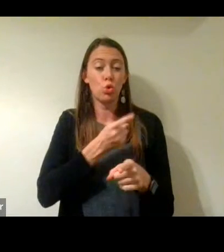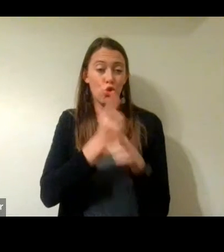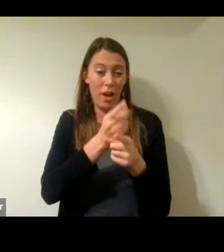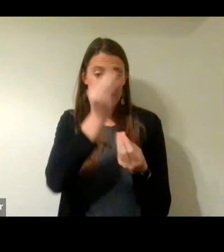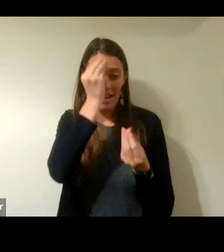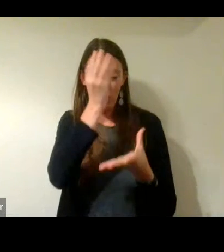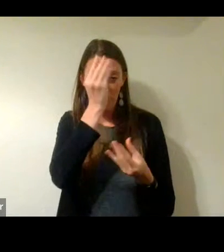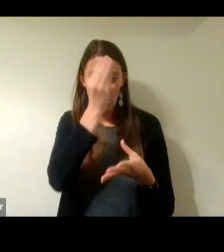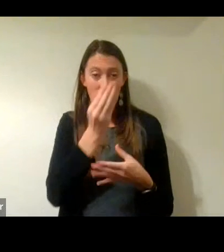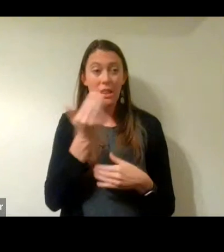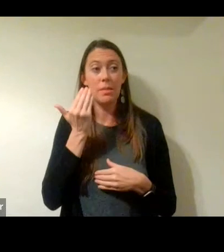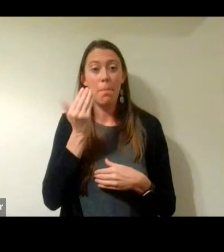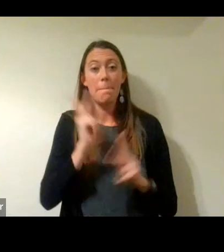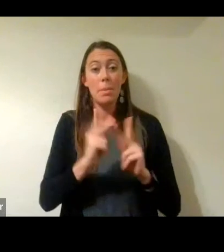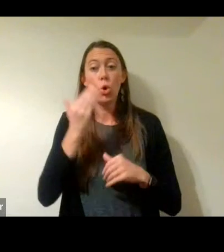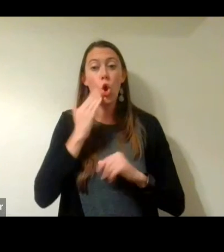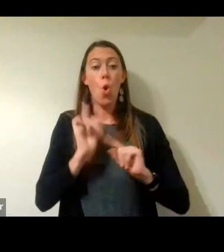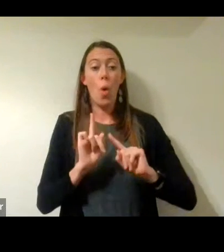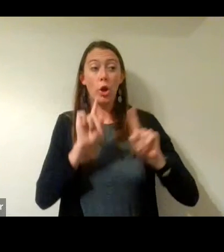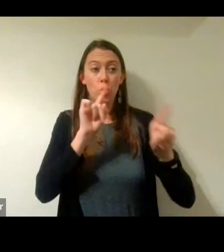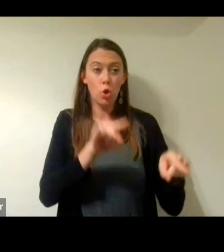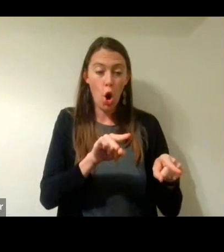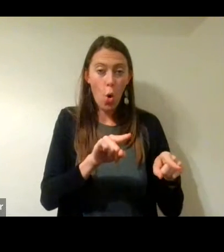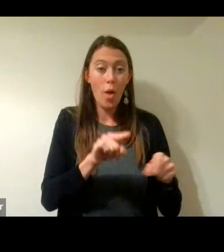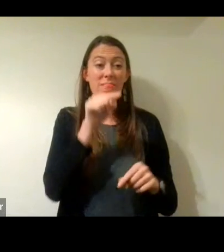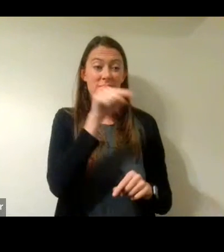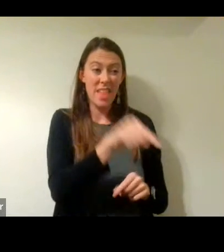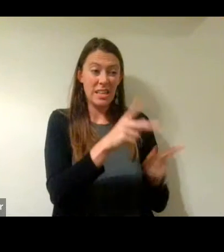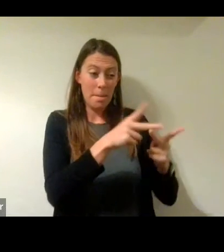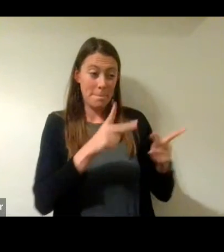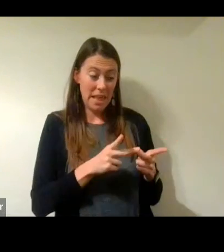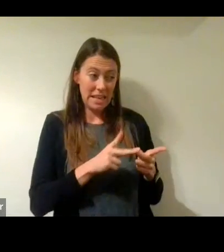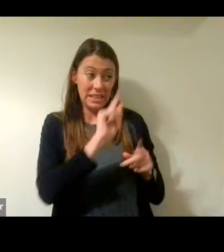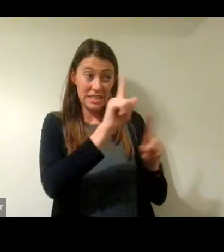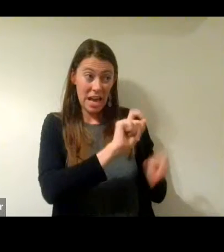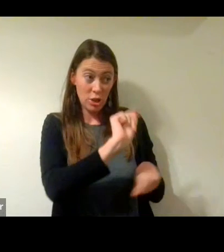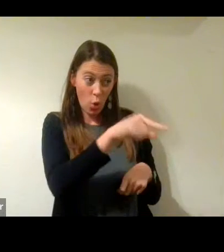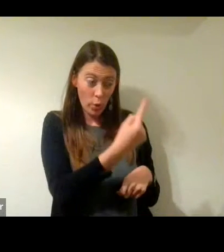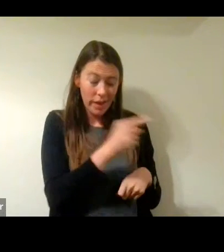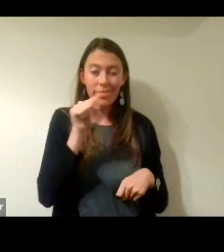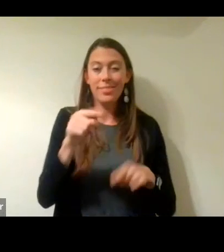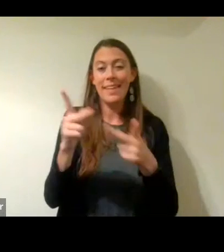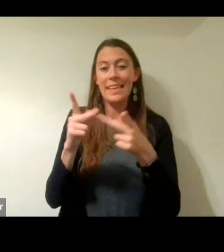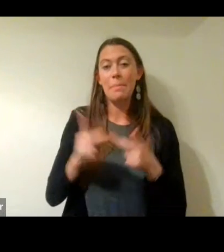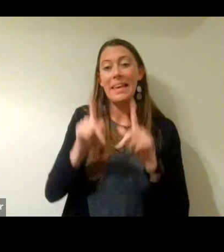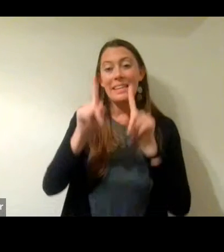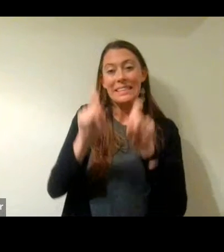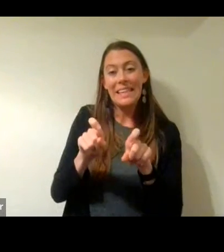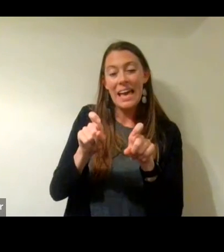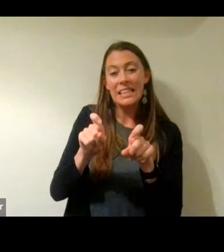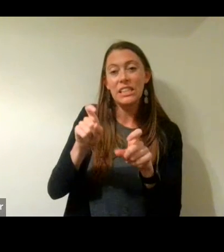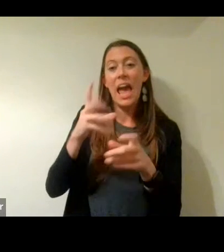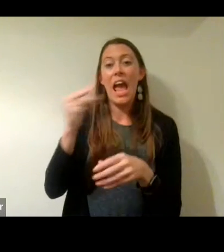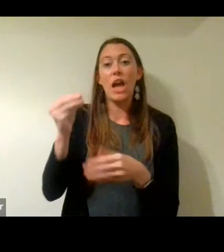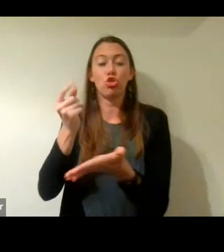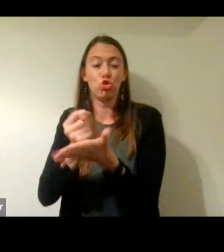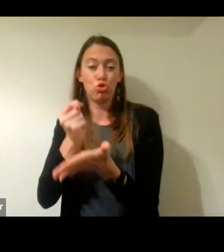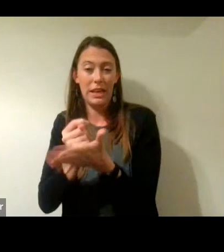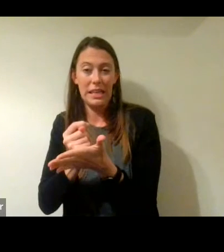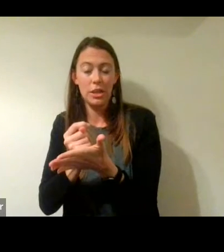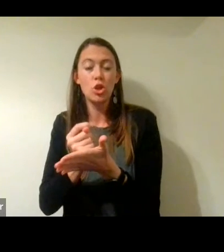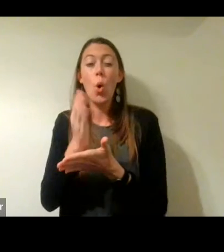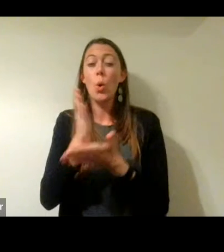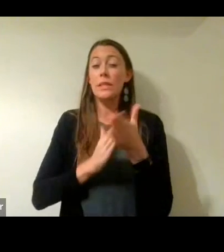to know where to go that's actually a test to treat site. Some places I called that were on the test to treat list